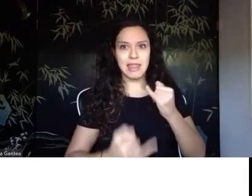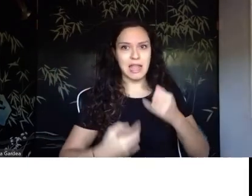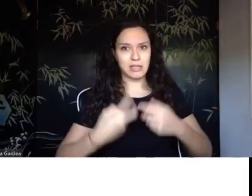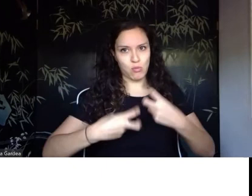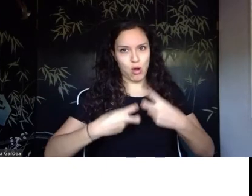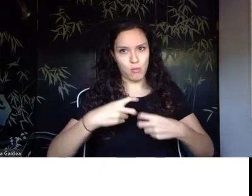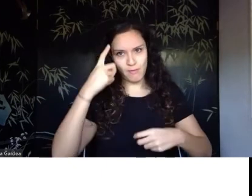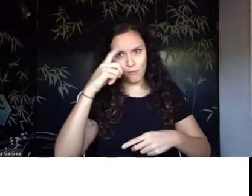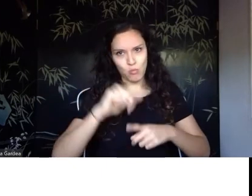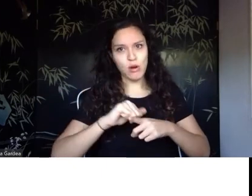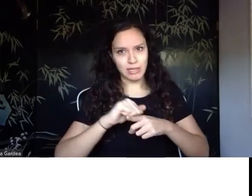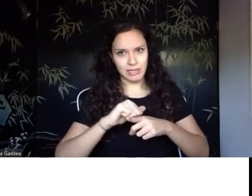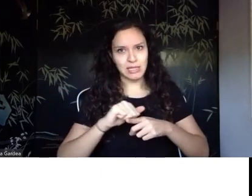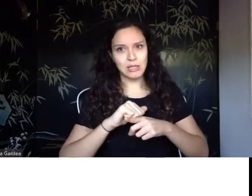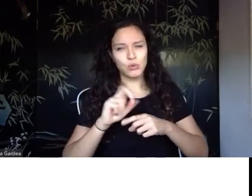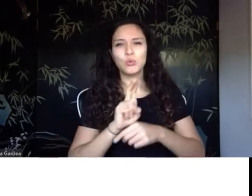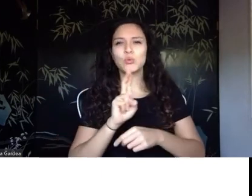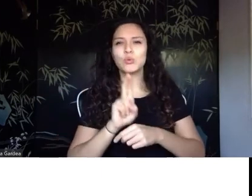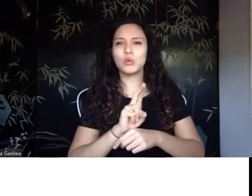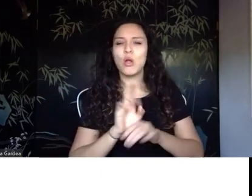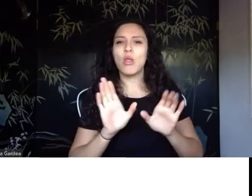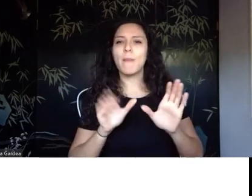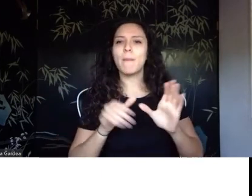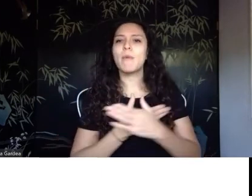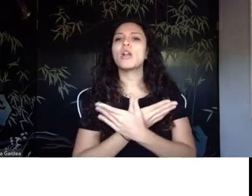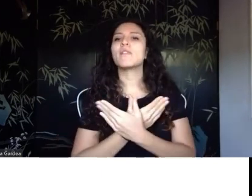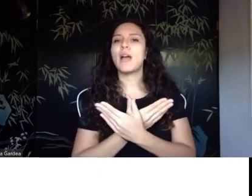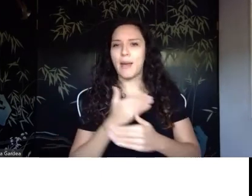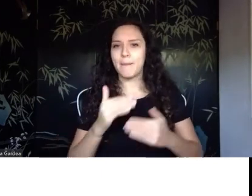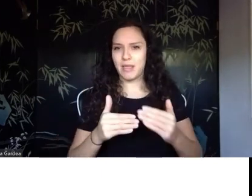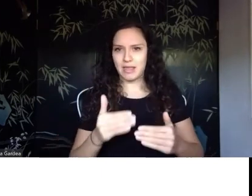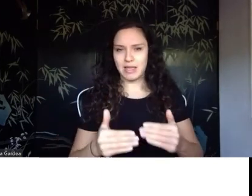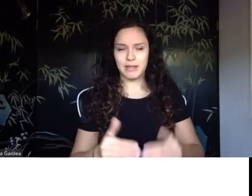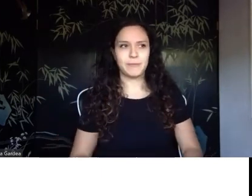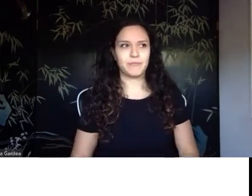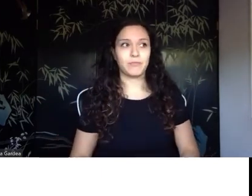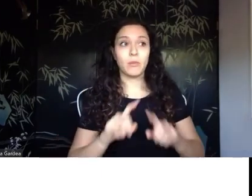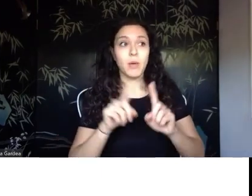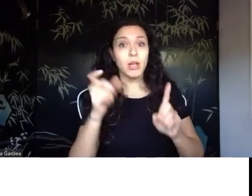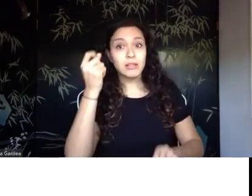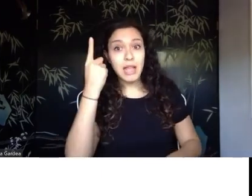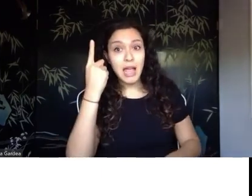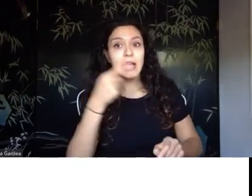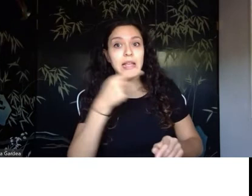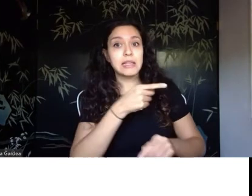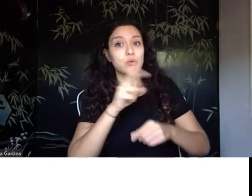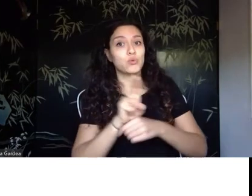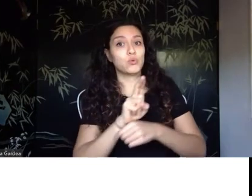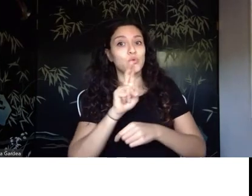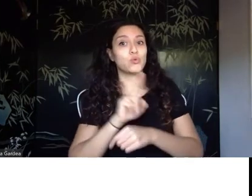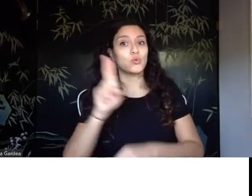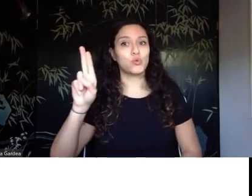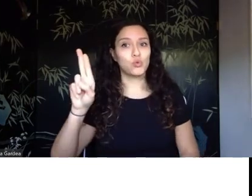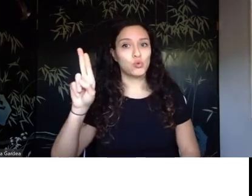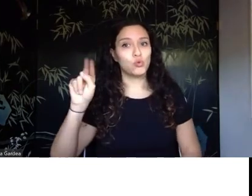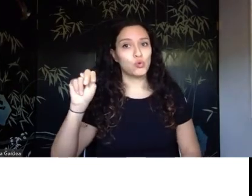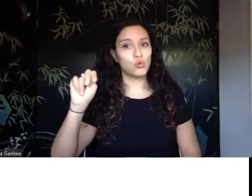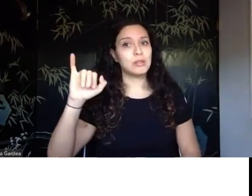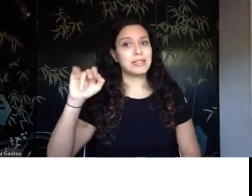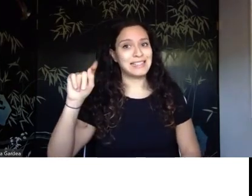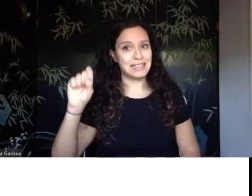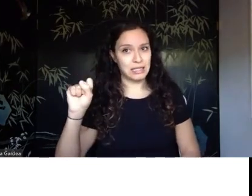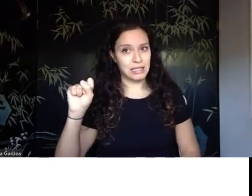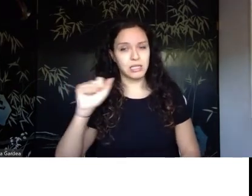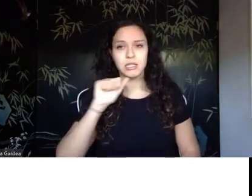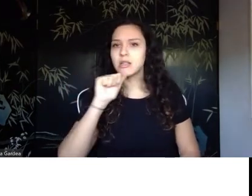All right, the next slide is the last problem I'm going to have you practice for the butterfly method, but the only difference is it